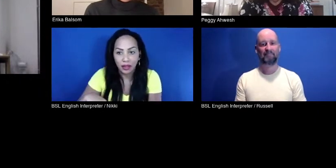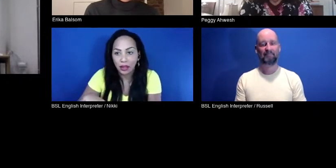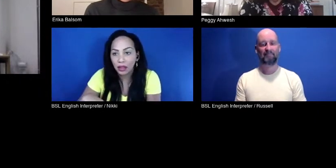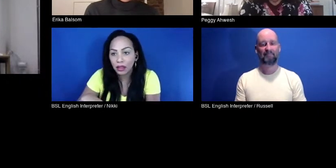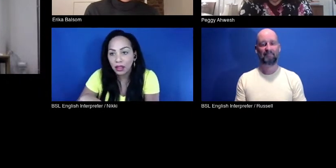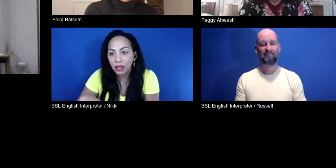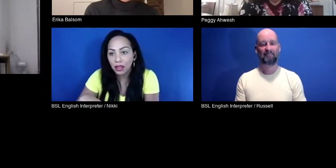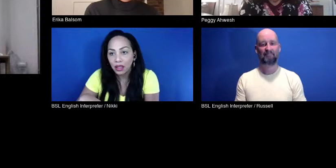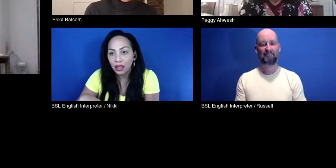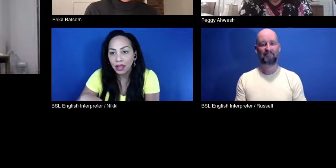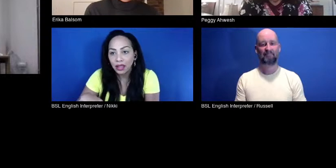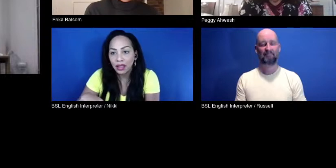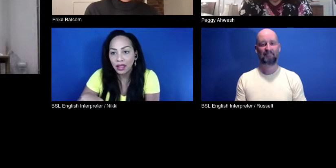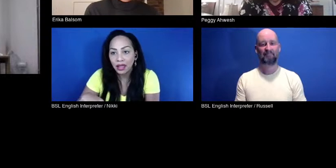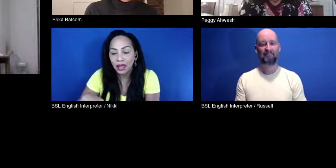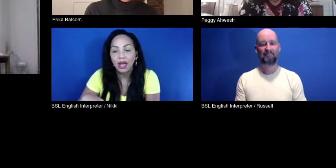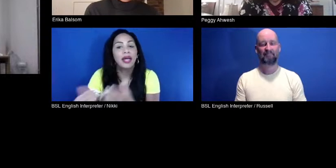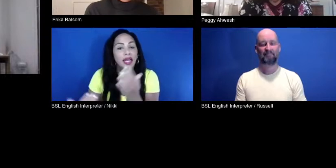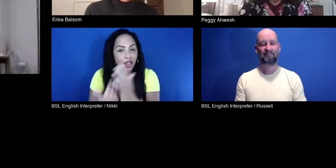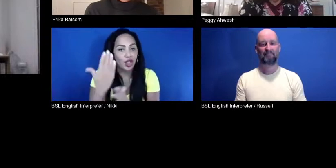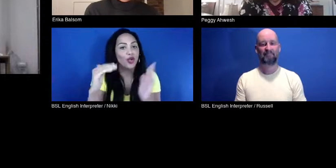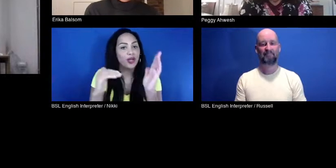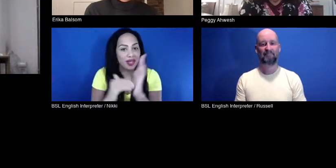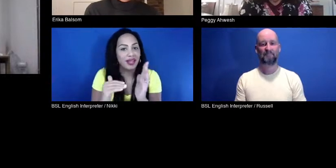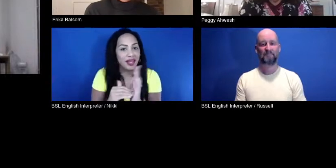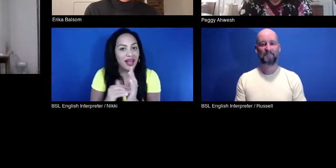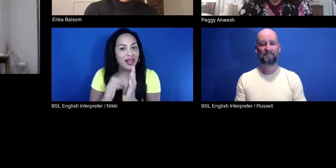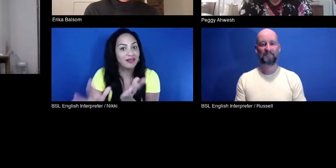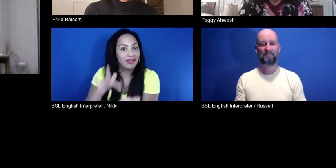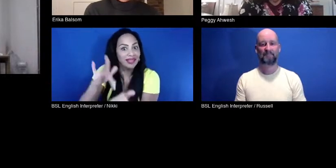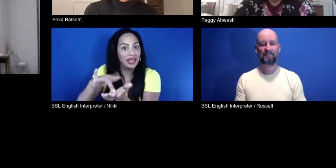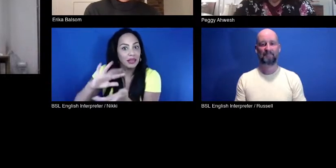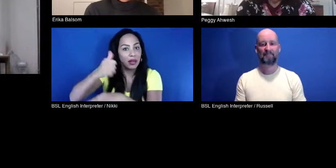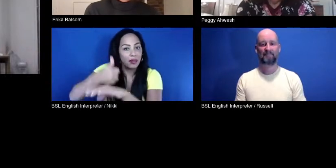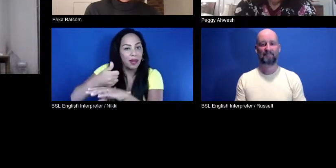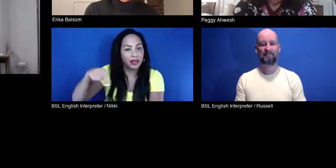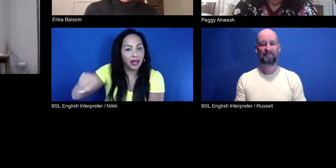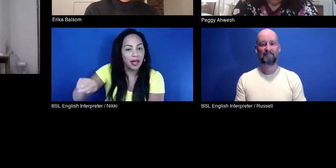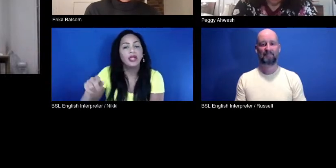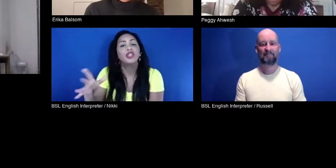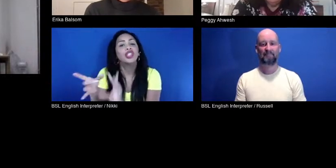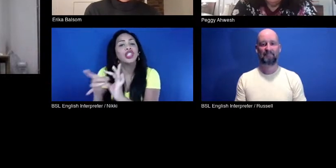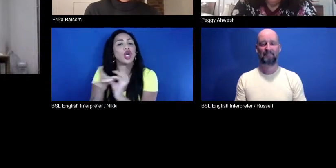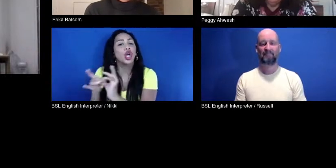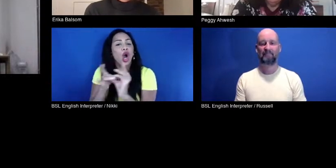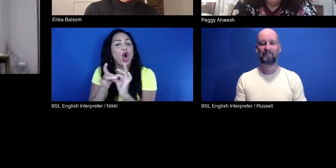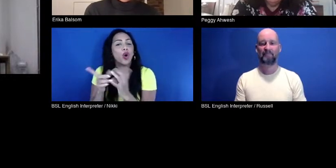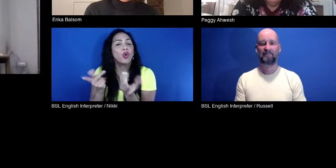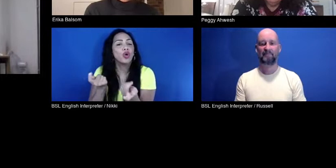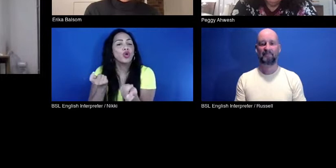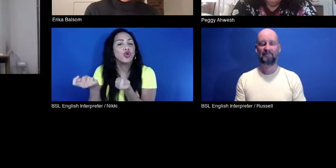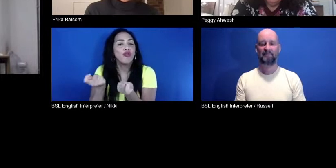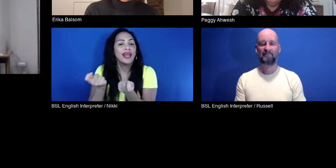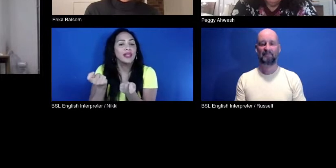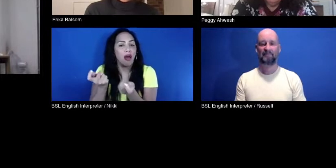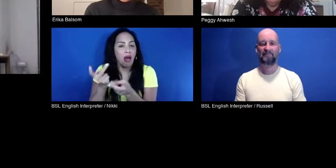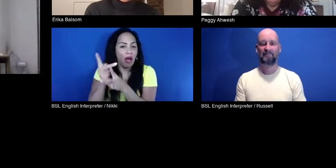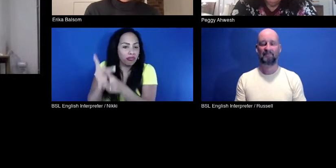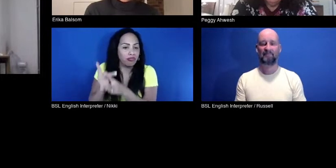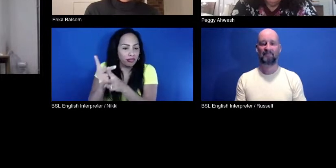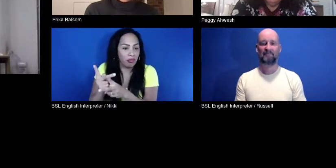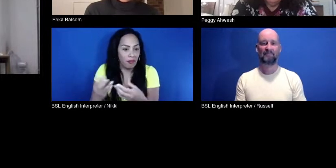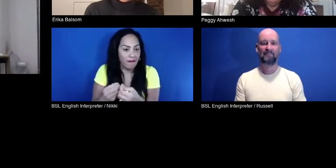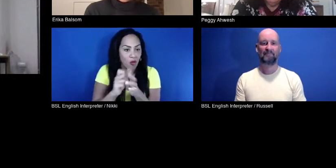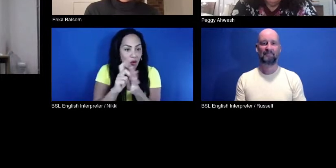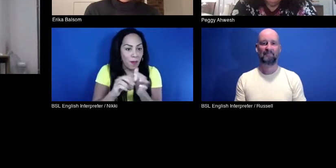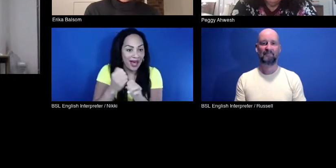Centre in New Zealand. Erika is also the co-curator of Peggy Ahwesh's exhibition at Spike Island alongside director Robert